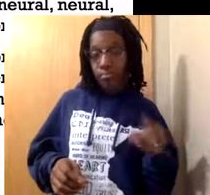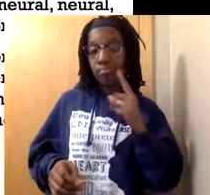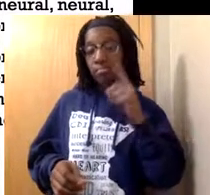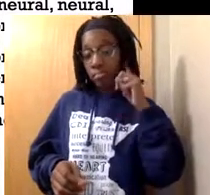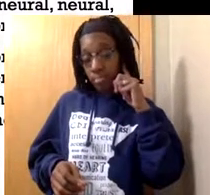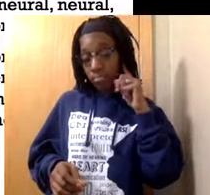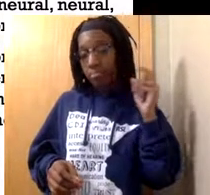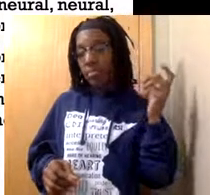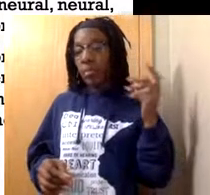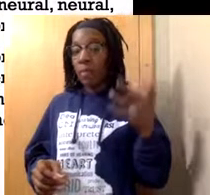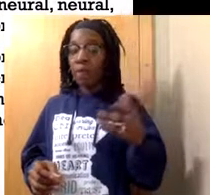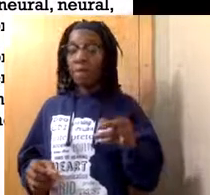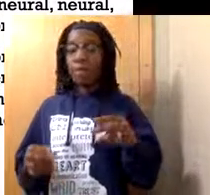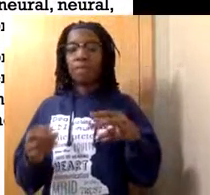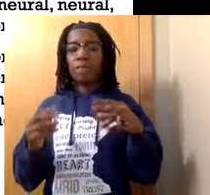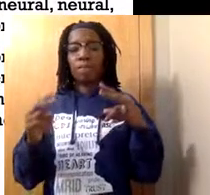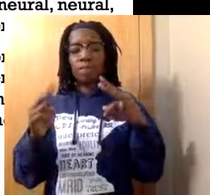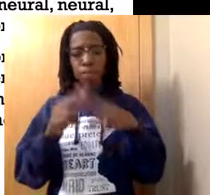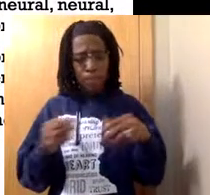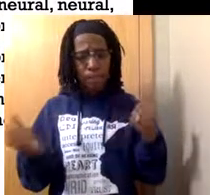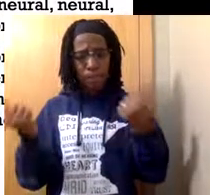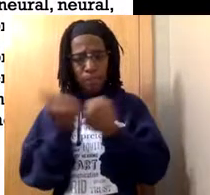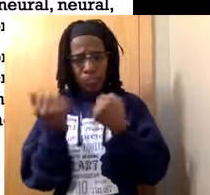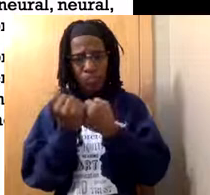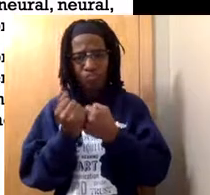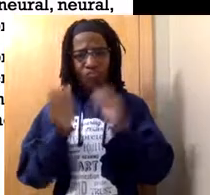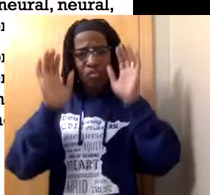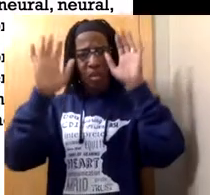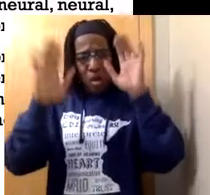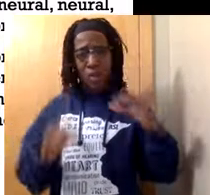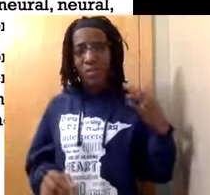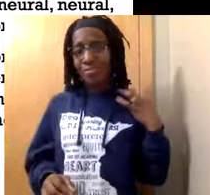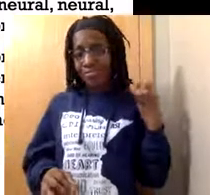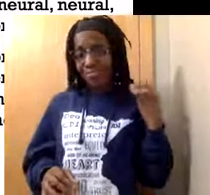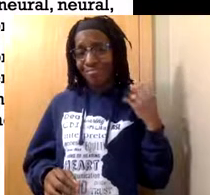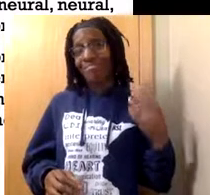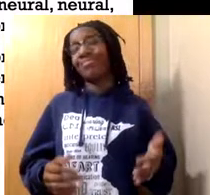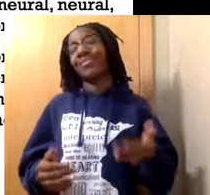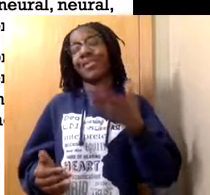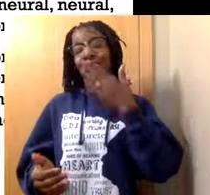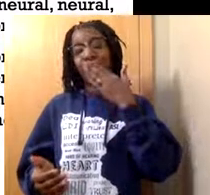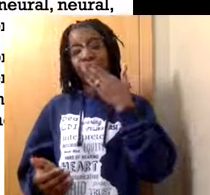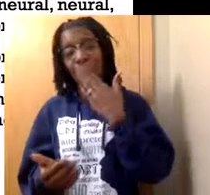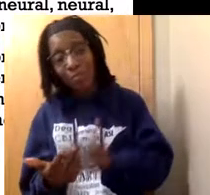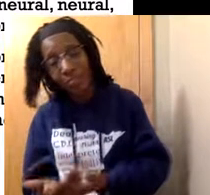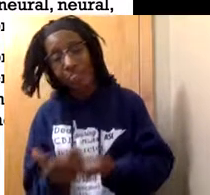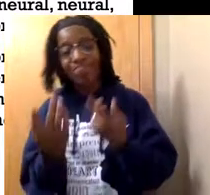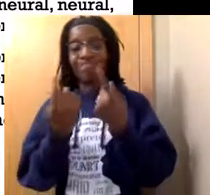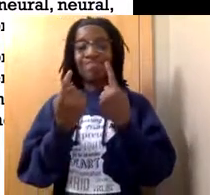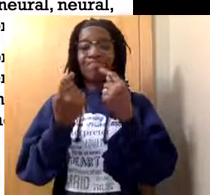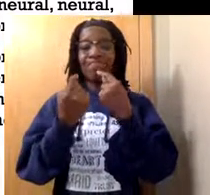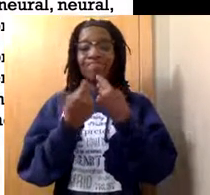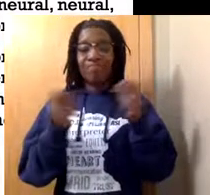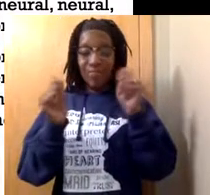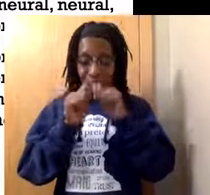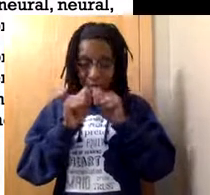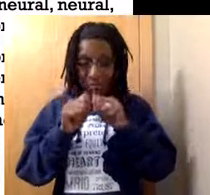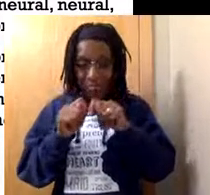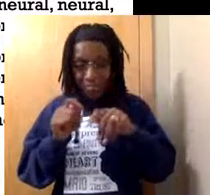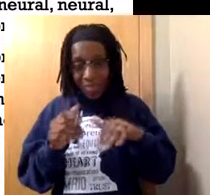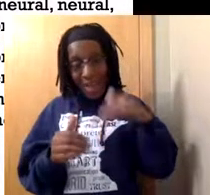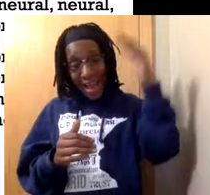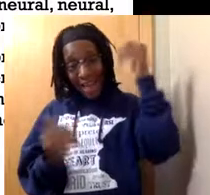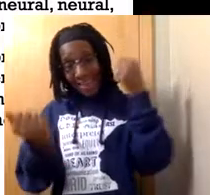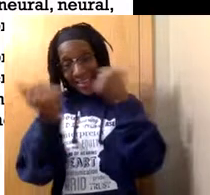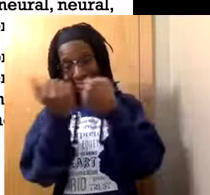So they are very supportive. They have a great staff and a good team that highly support families and help them in